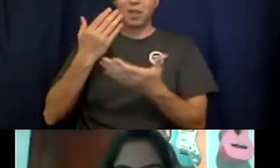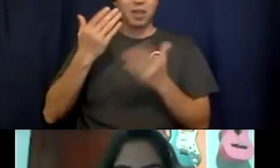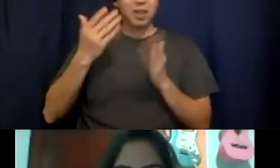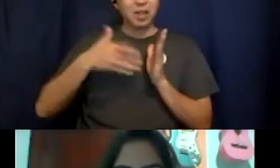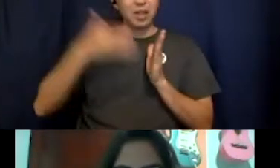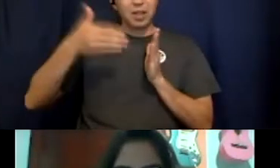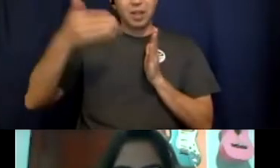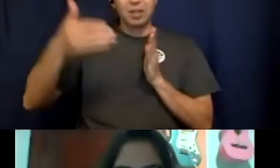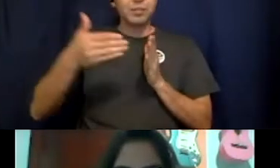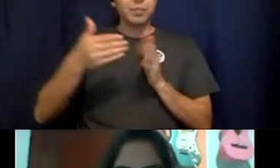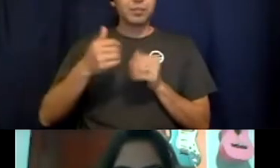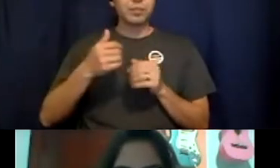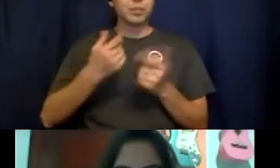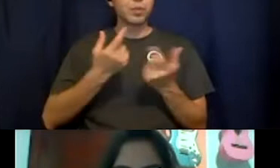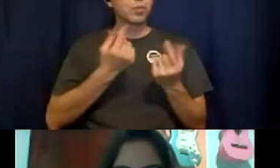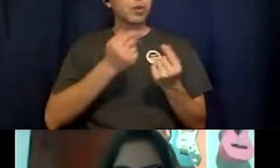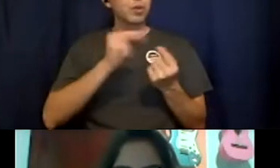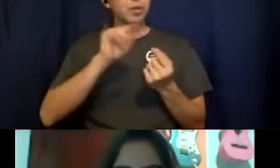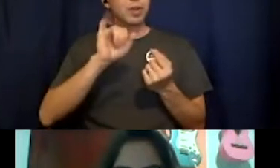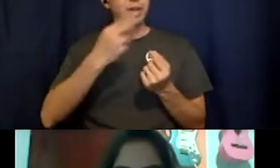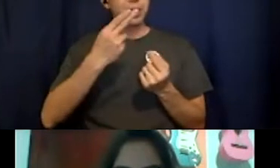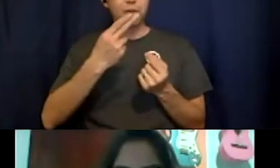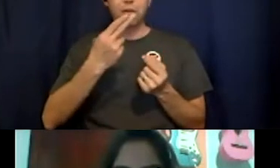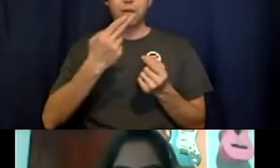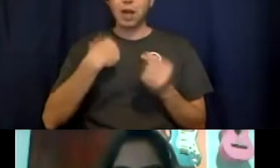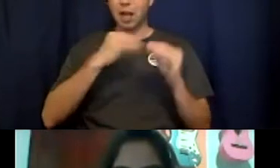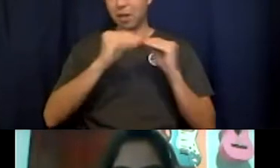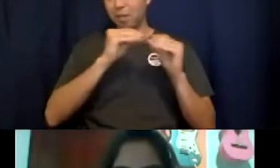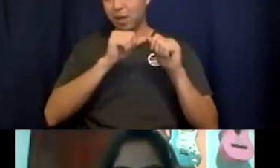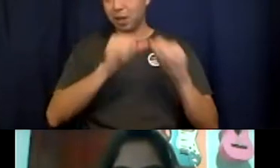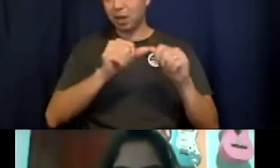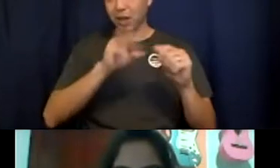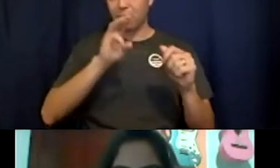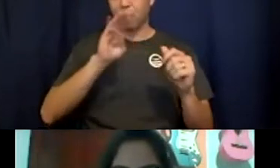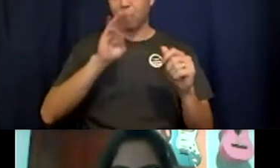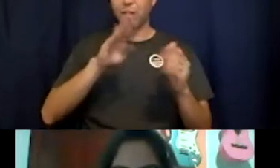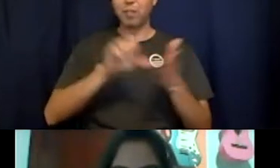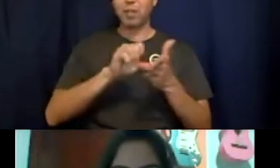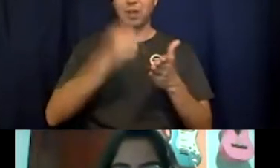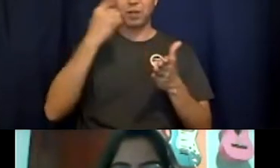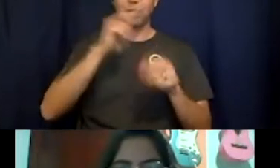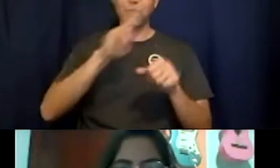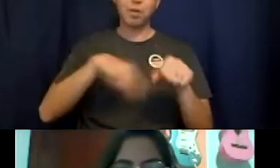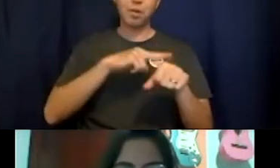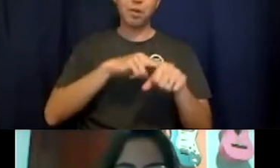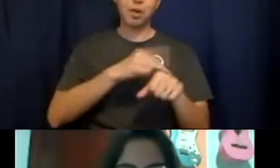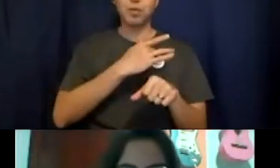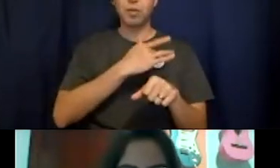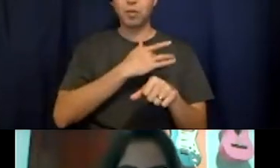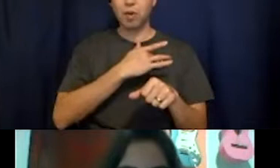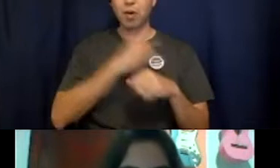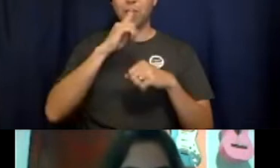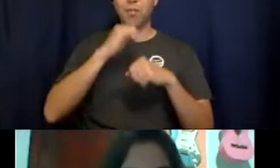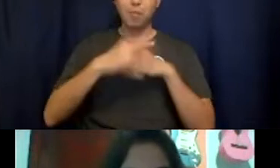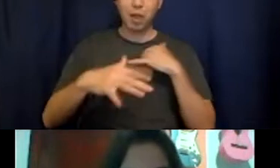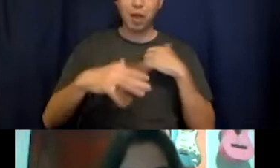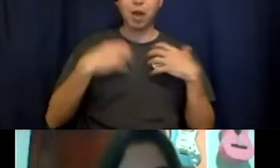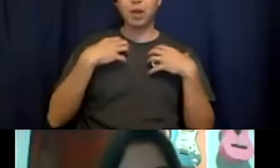Area interpreters in the hunt. Yay. Yay. Mm-hmm. Yes. Thrilled. Thank you. Because far too